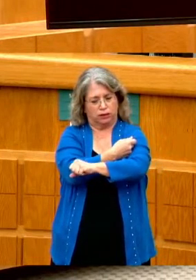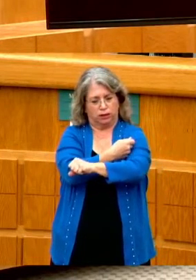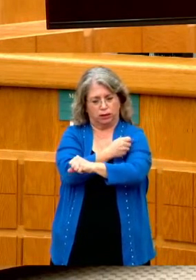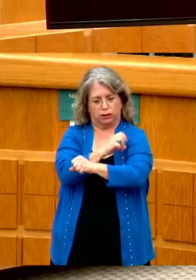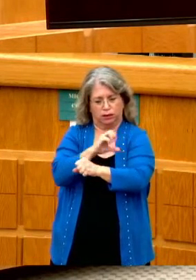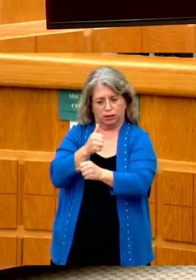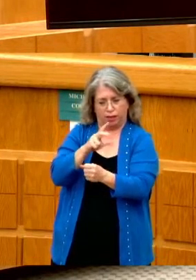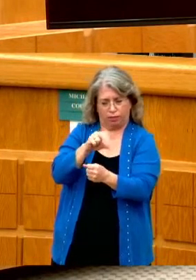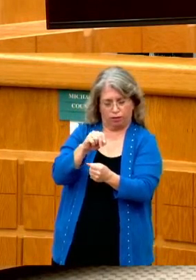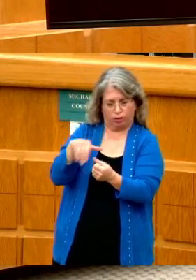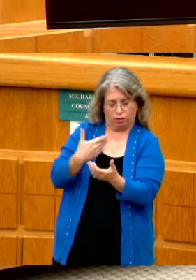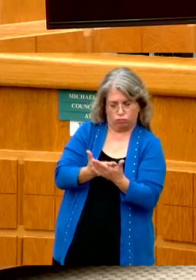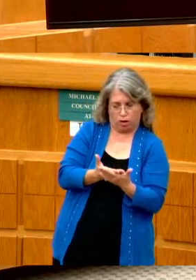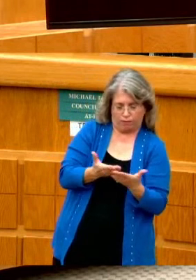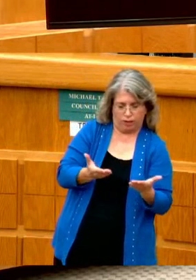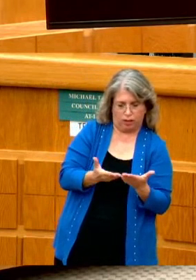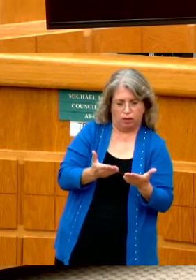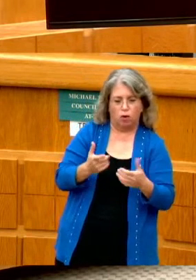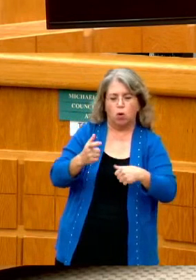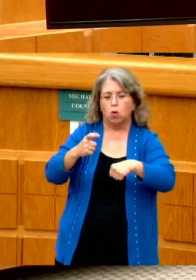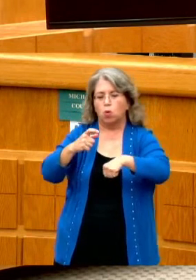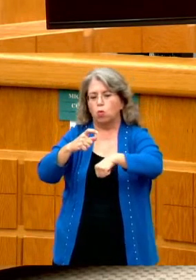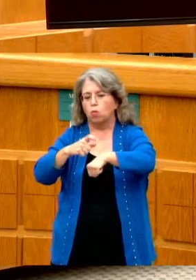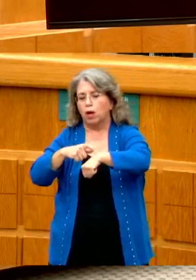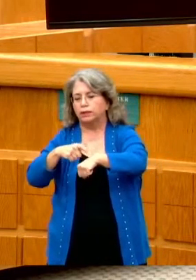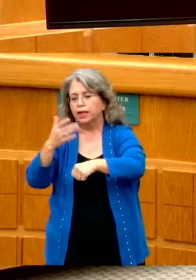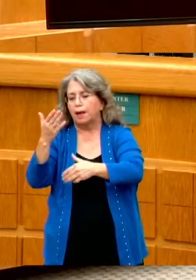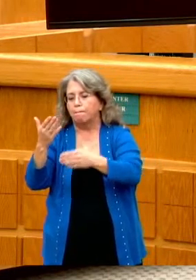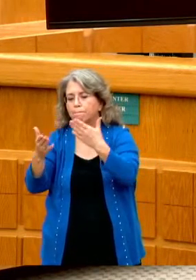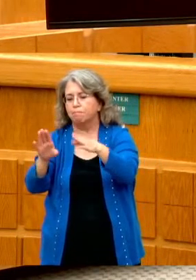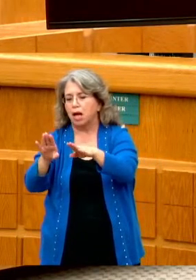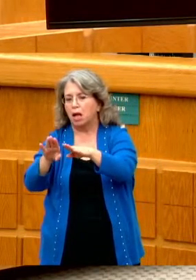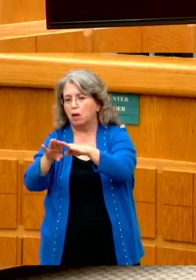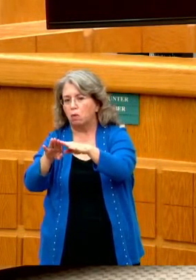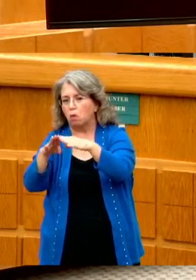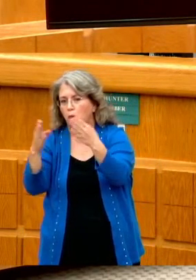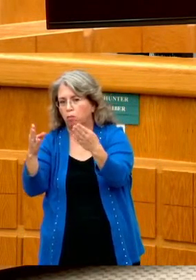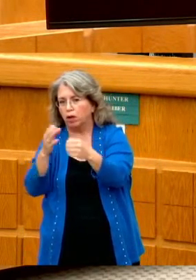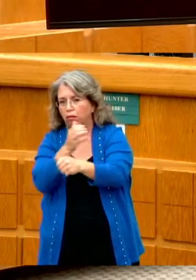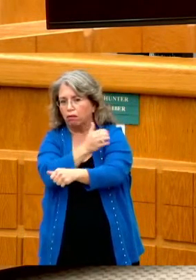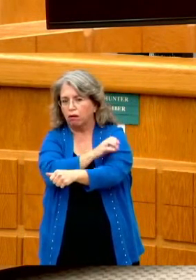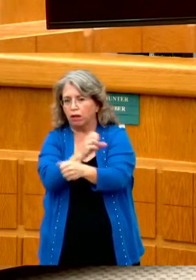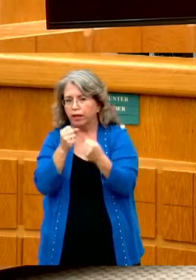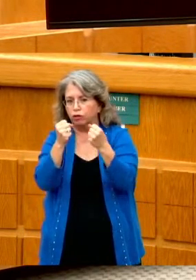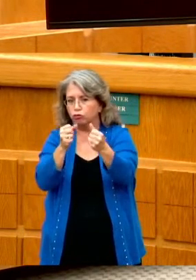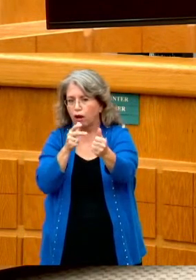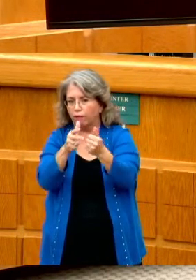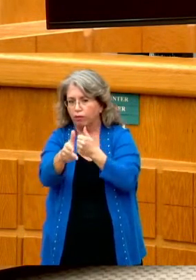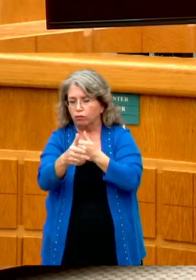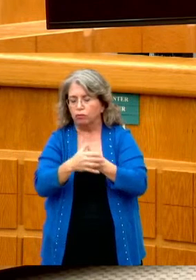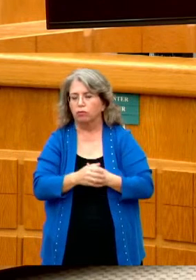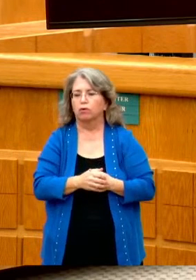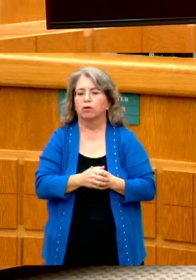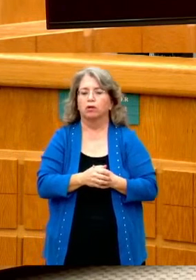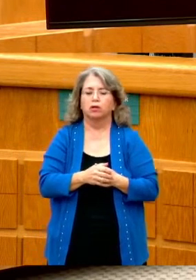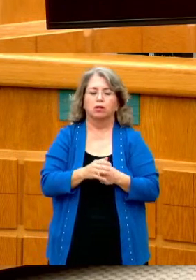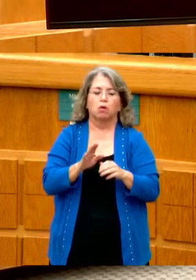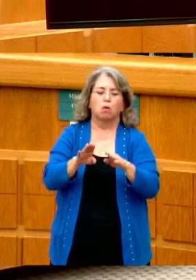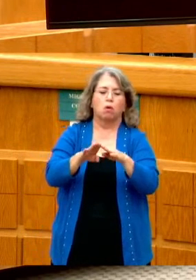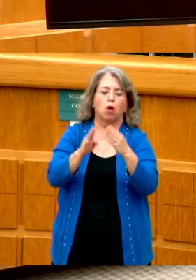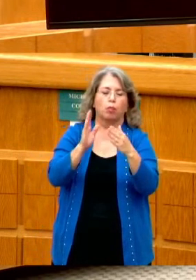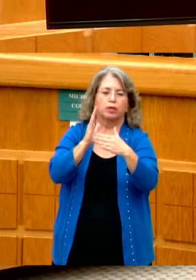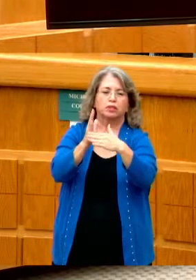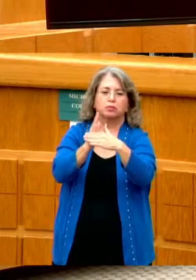the clinic open? The clinic would probably open between noon and 1 p.m., and that's determined by